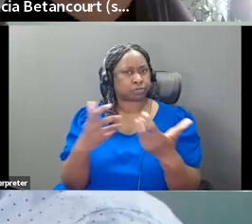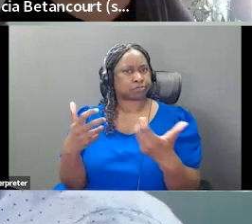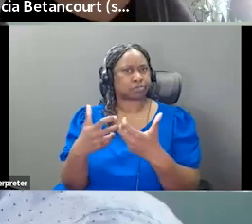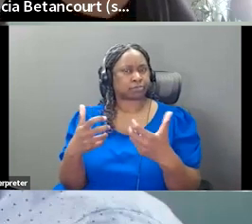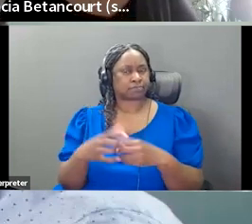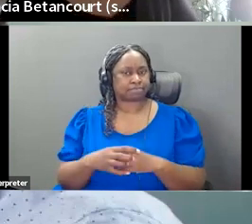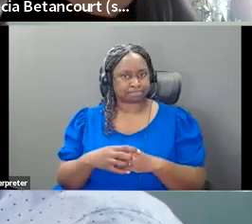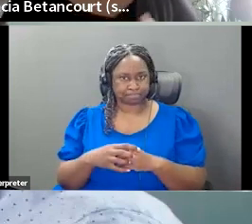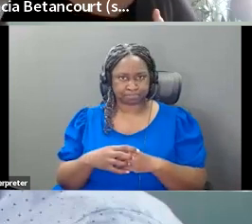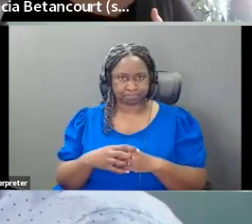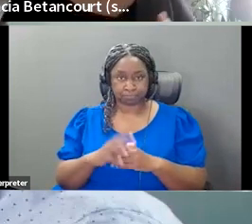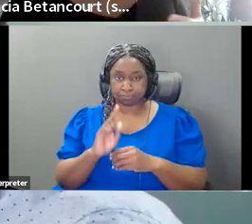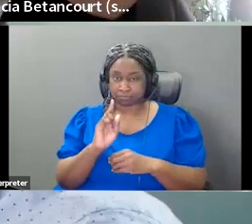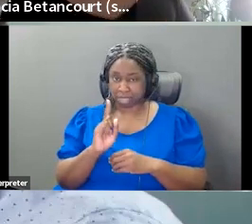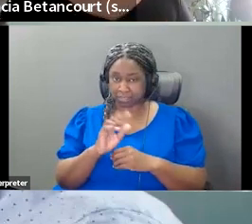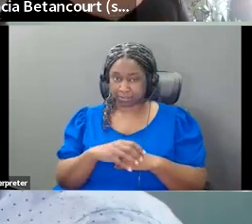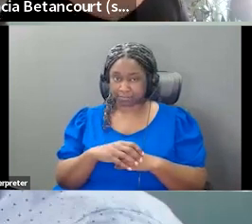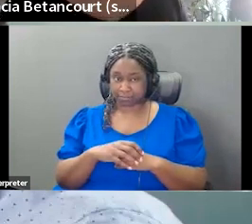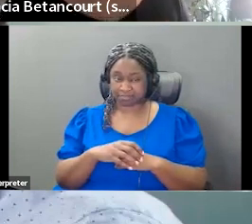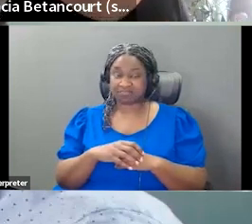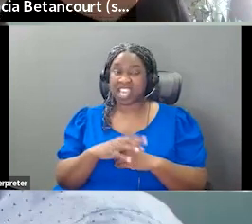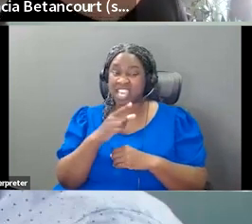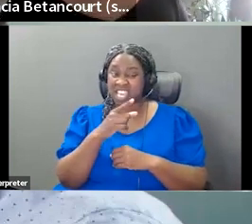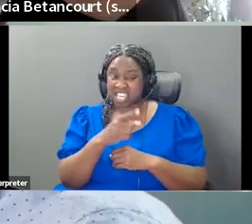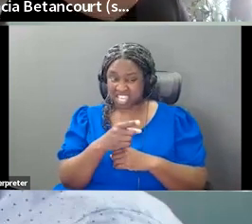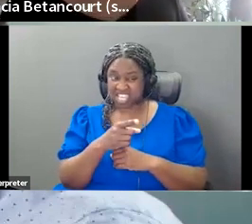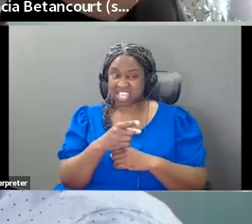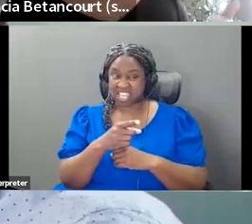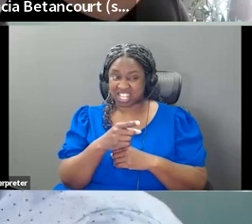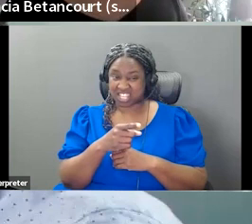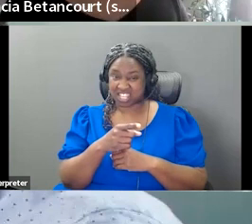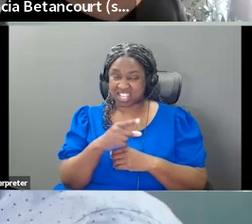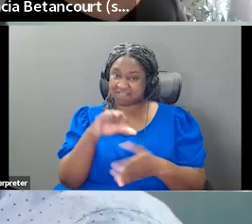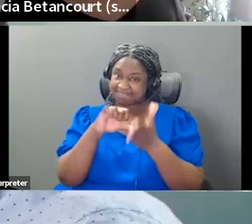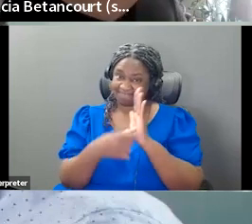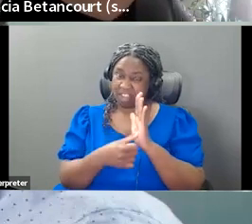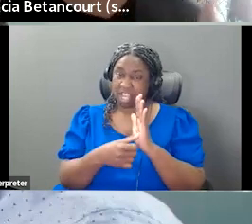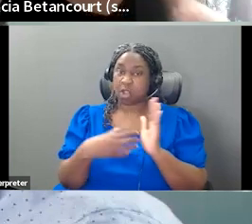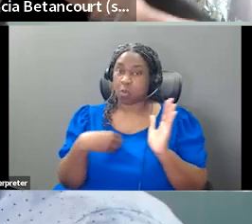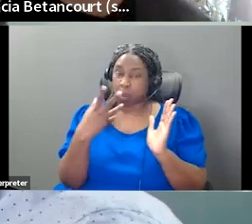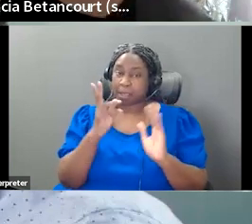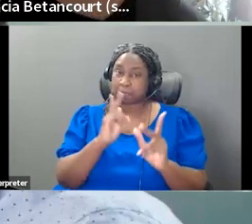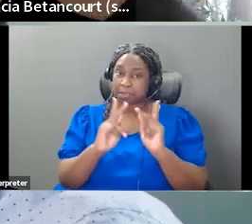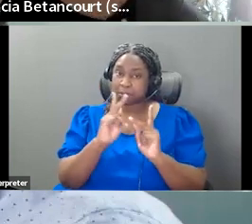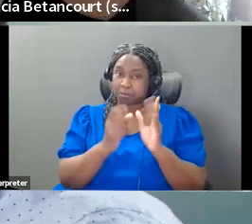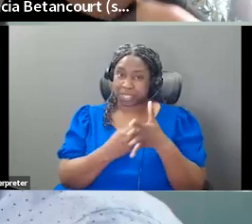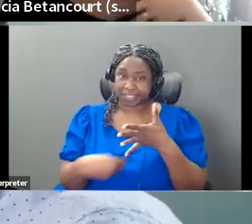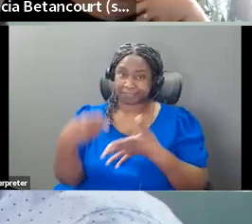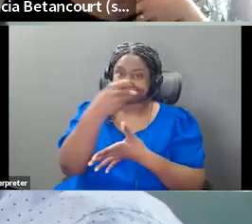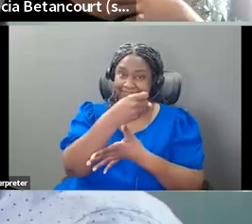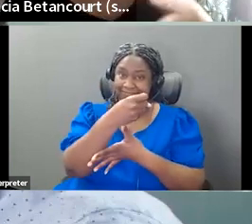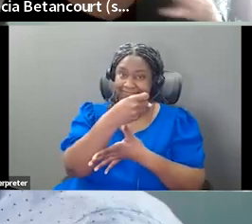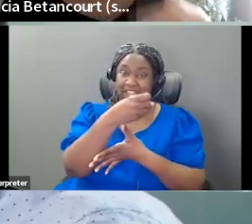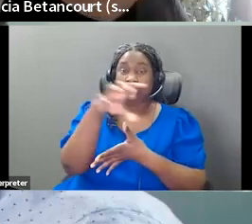use. But it perpetuates white people being at the center and being the main characters, and everyone else